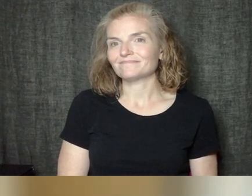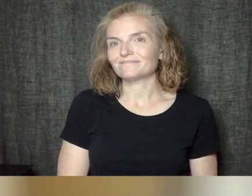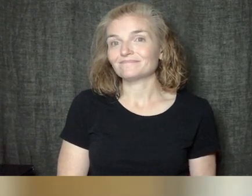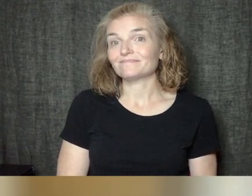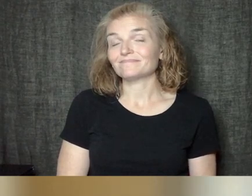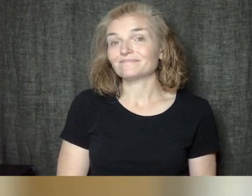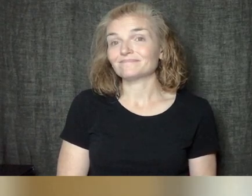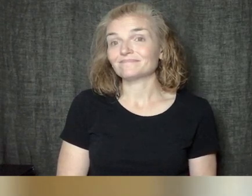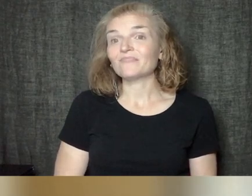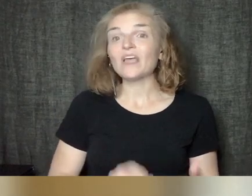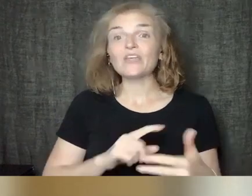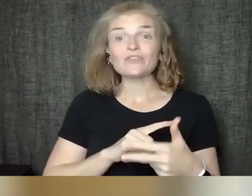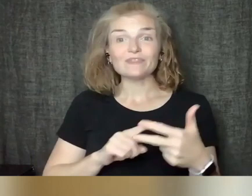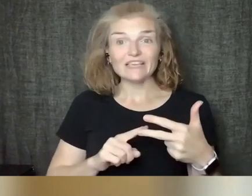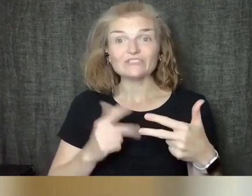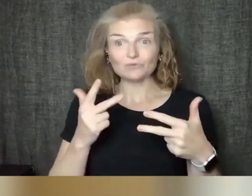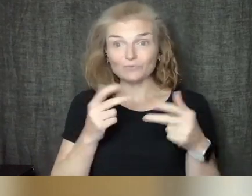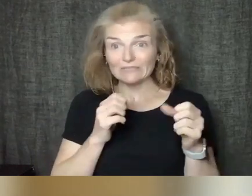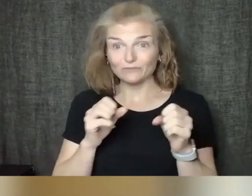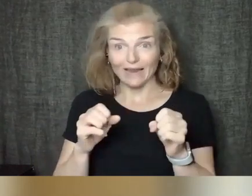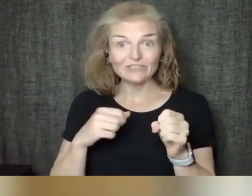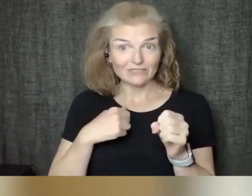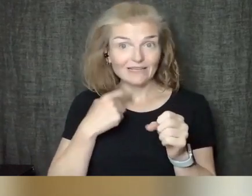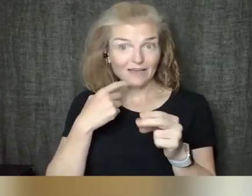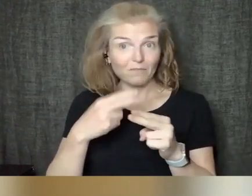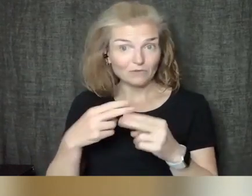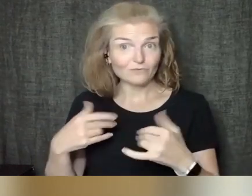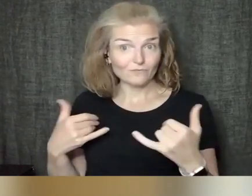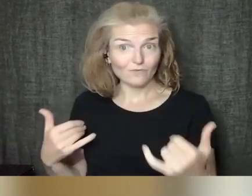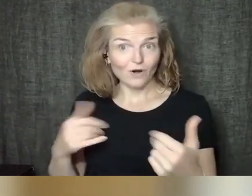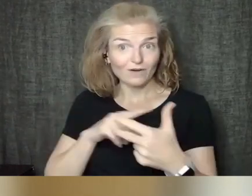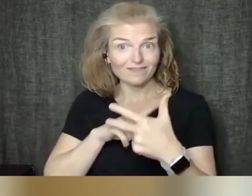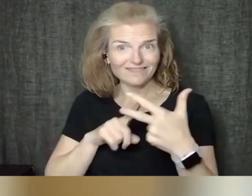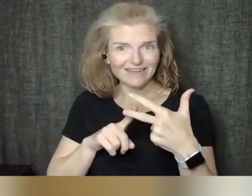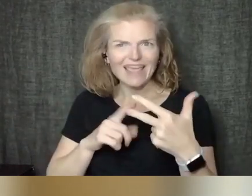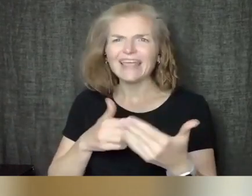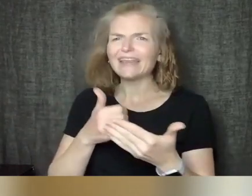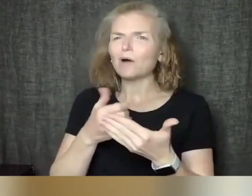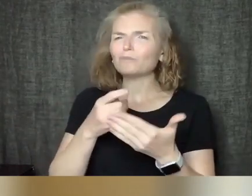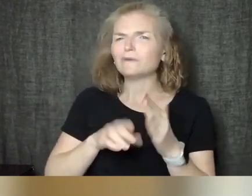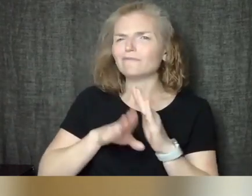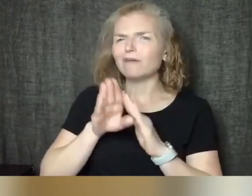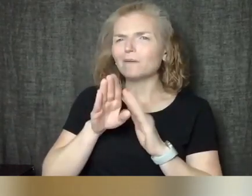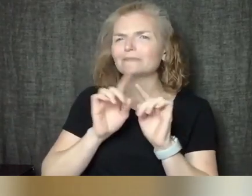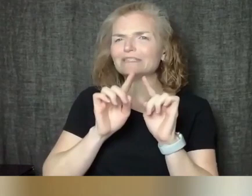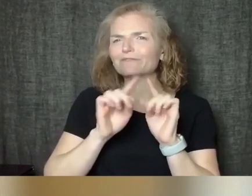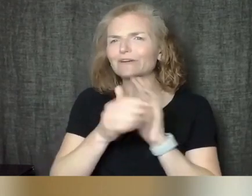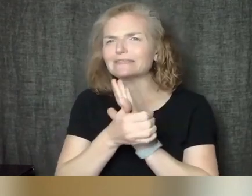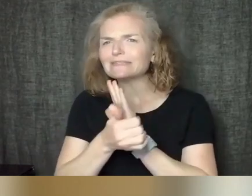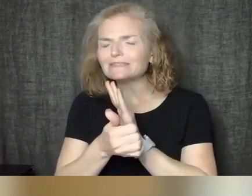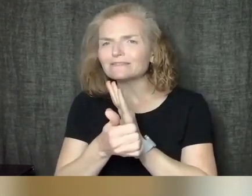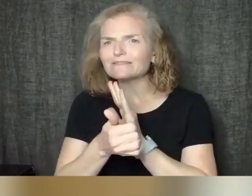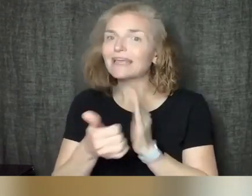These first three strategies develop some abilities, some skills, meditative skills to be flexible